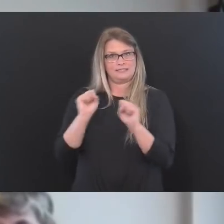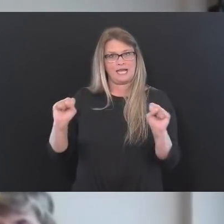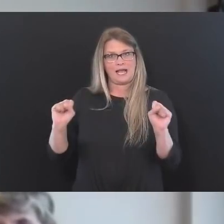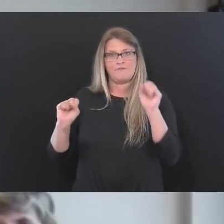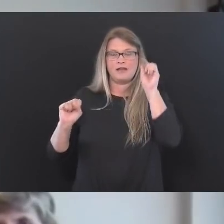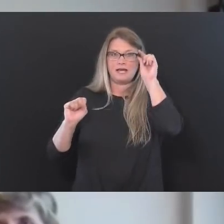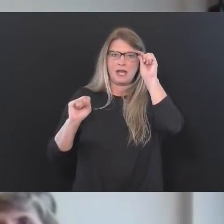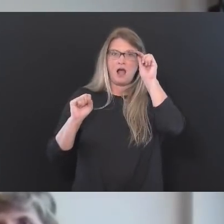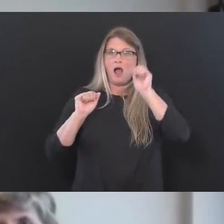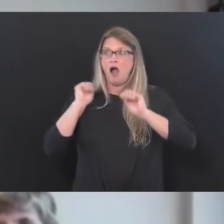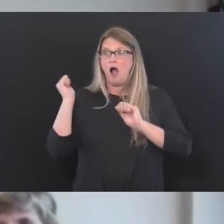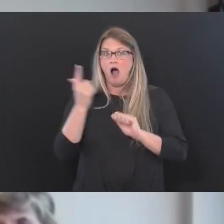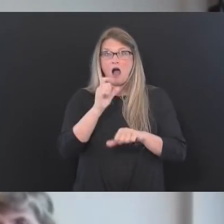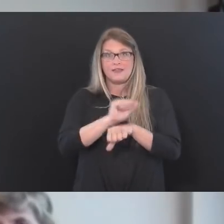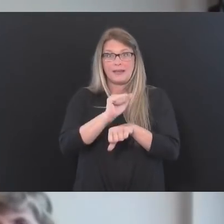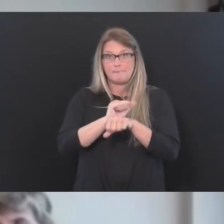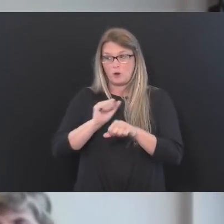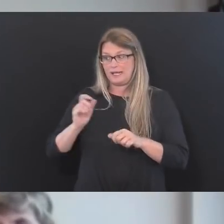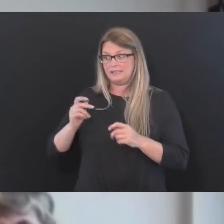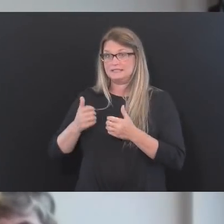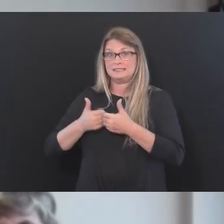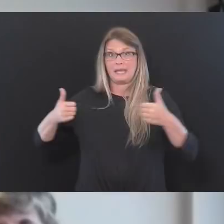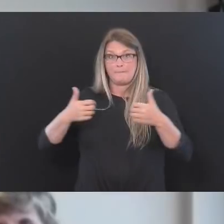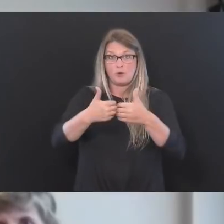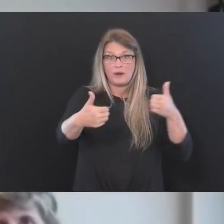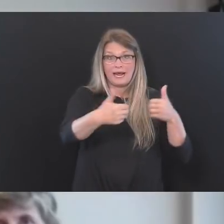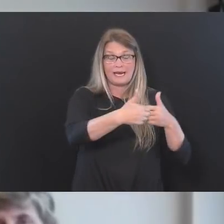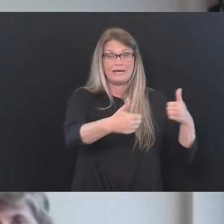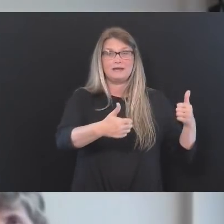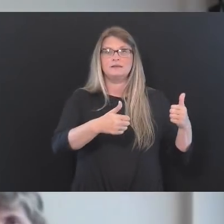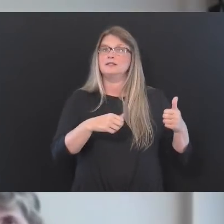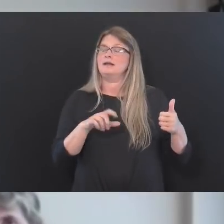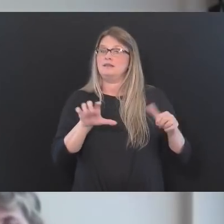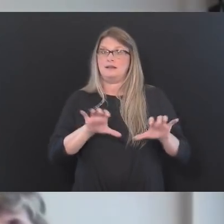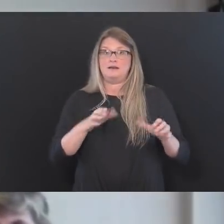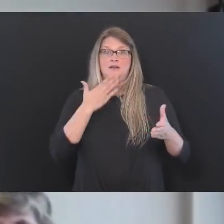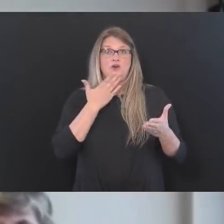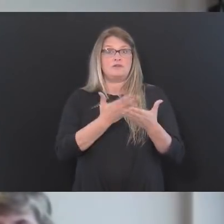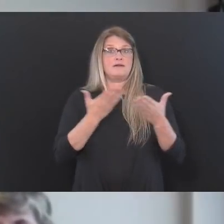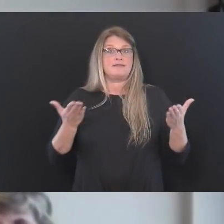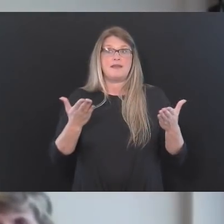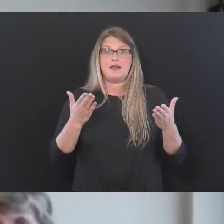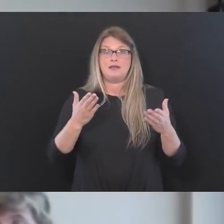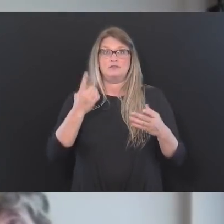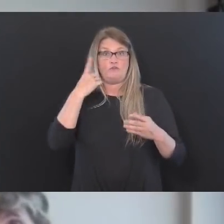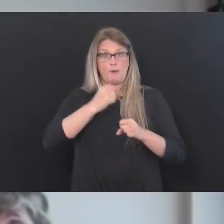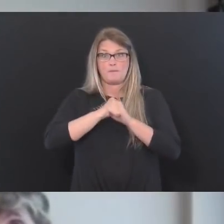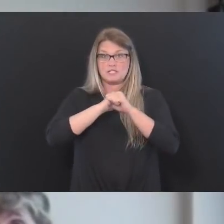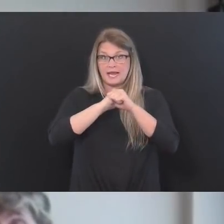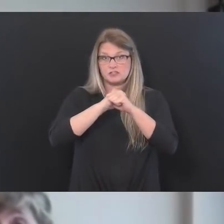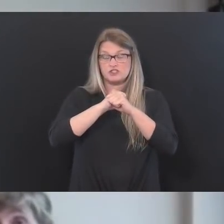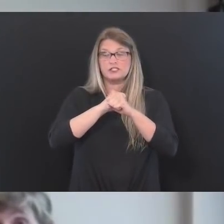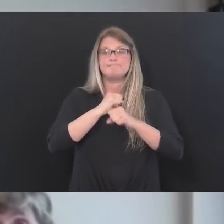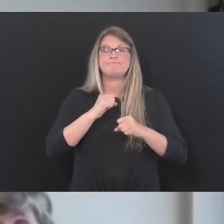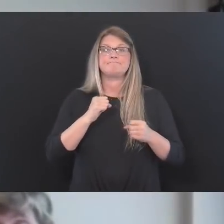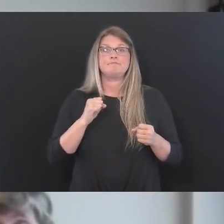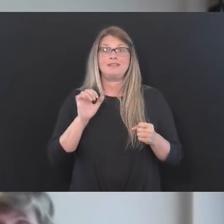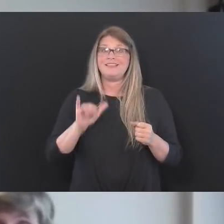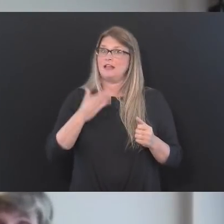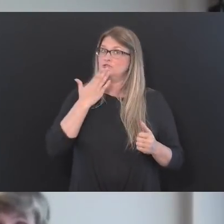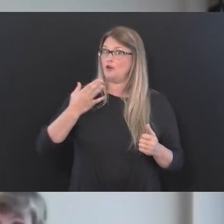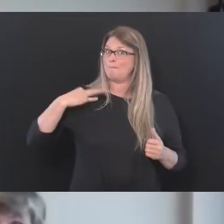their employees. They had taken lots of good precautions to protect them. And that was a real benefit